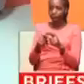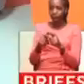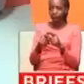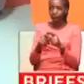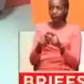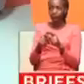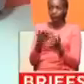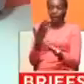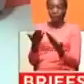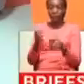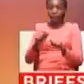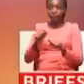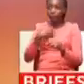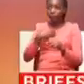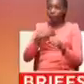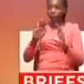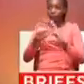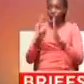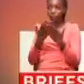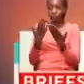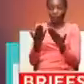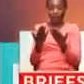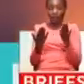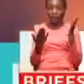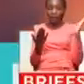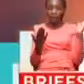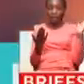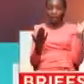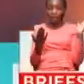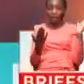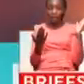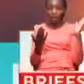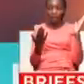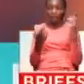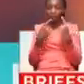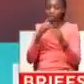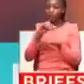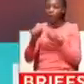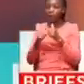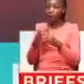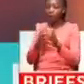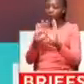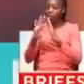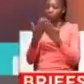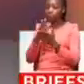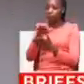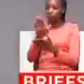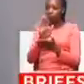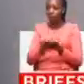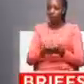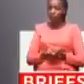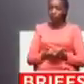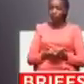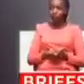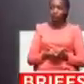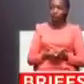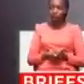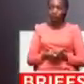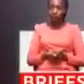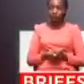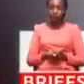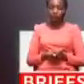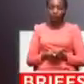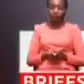maybe have those books on the screen, just tell us a bit about your books briefly. In Erica, Part